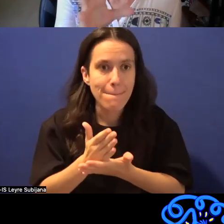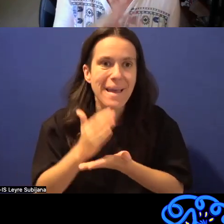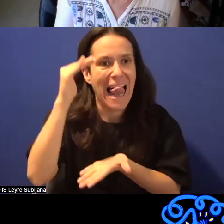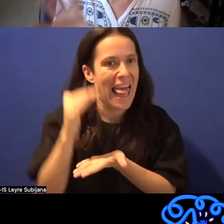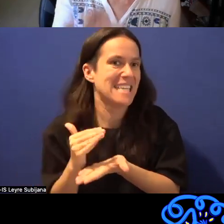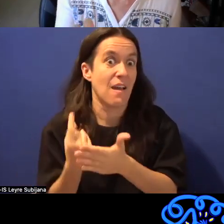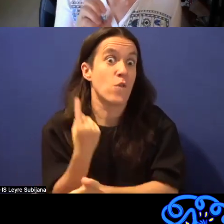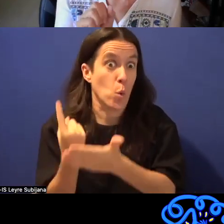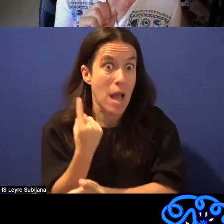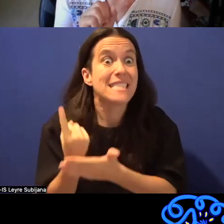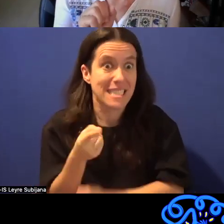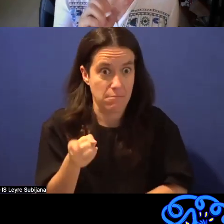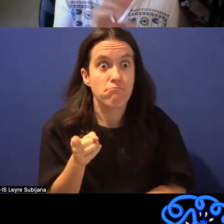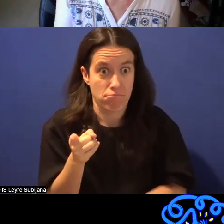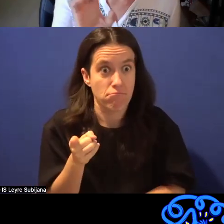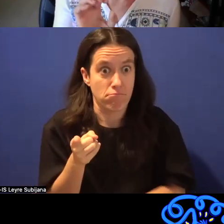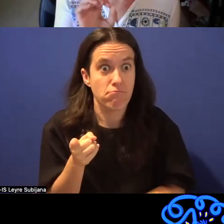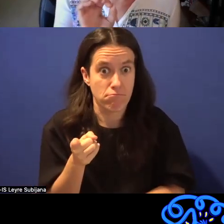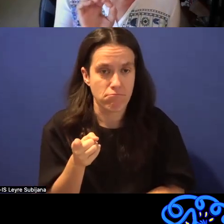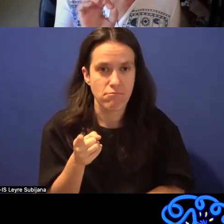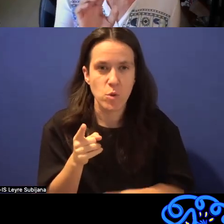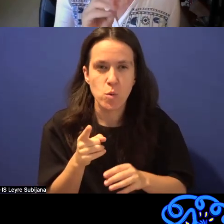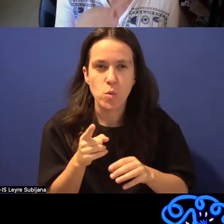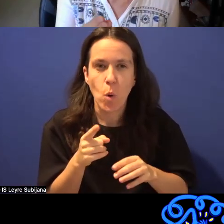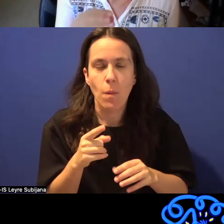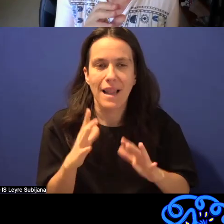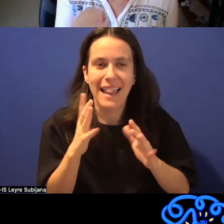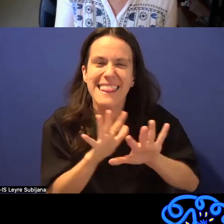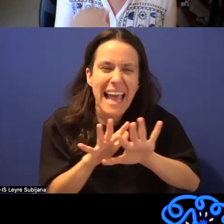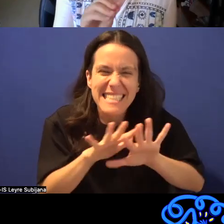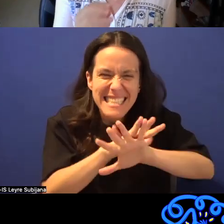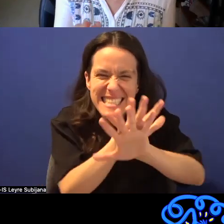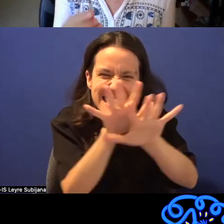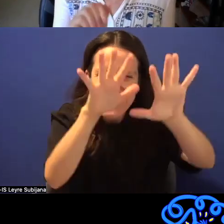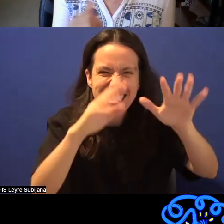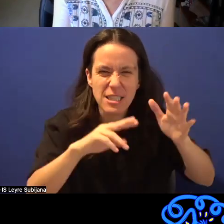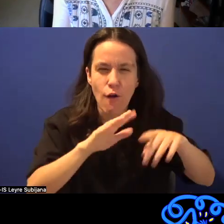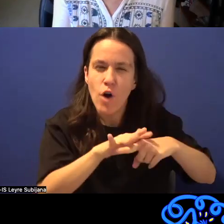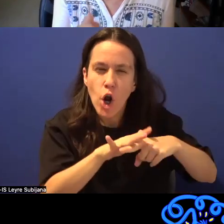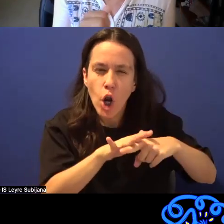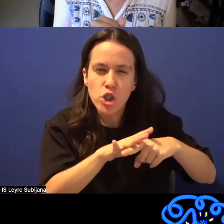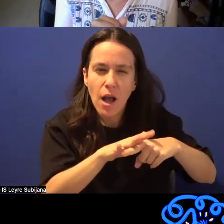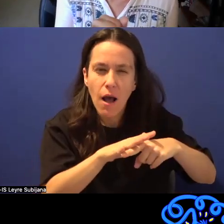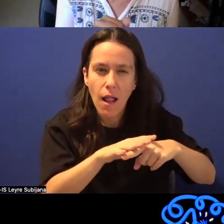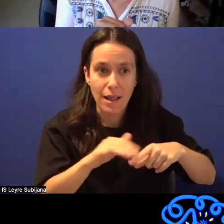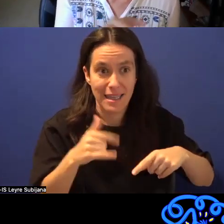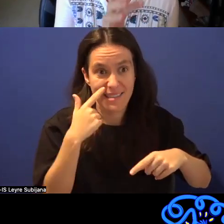frequent, living in denser phonological neighborhoods. We see that iconicity shapes the structure